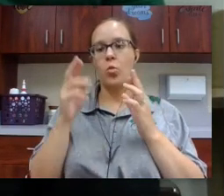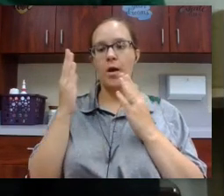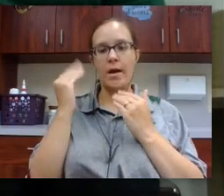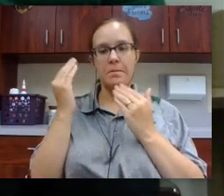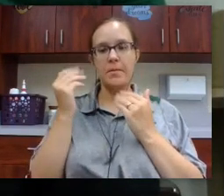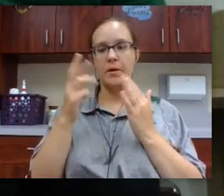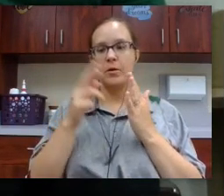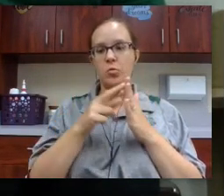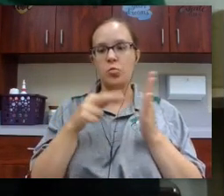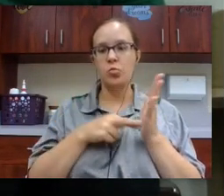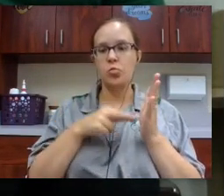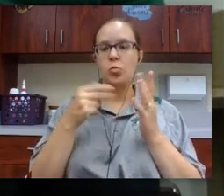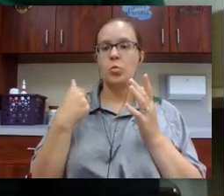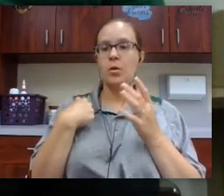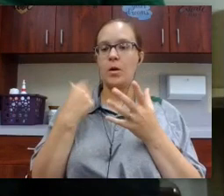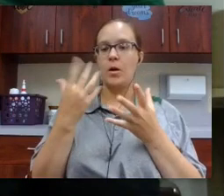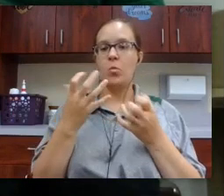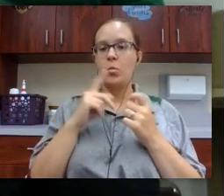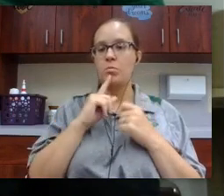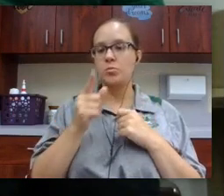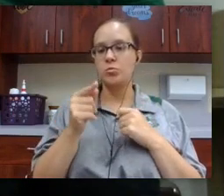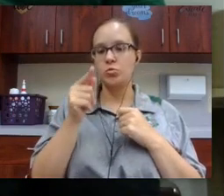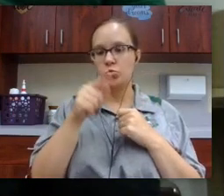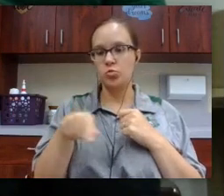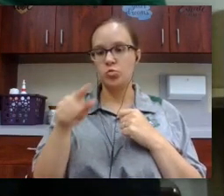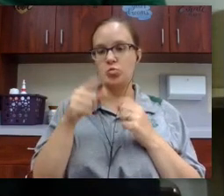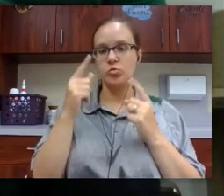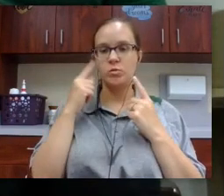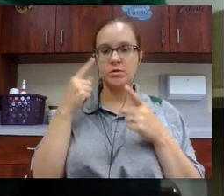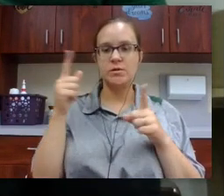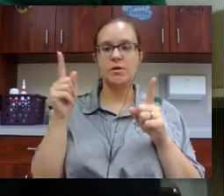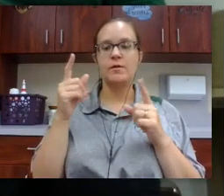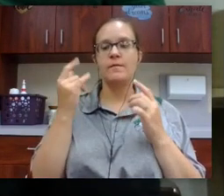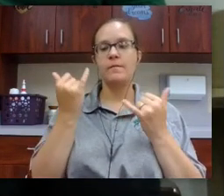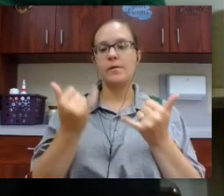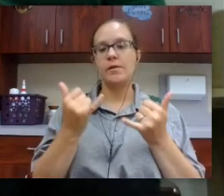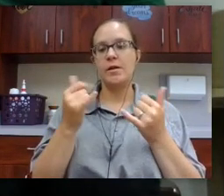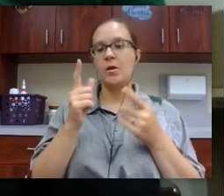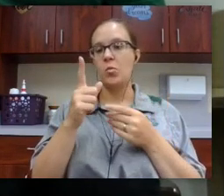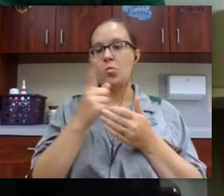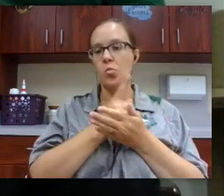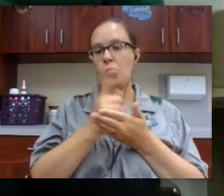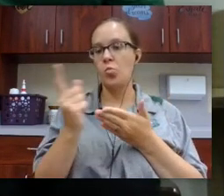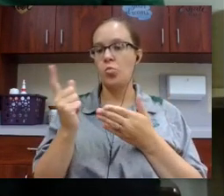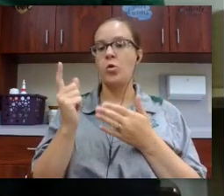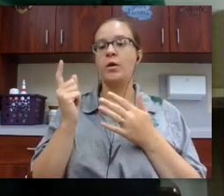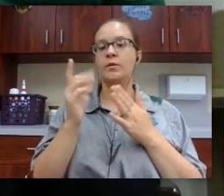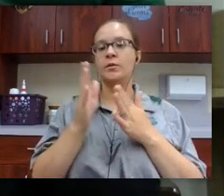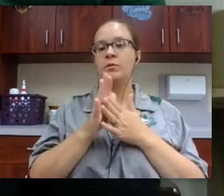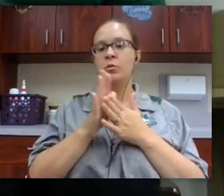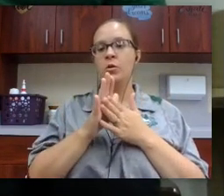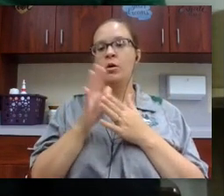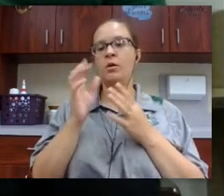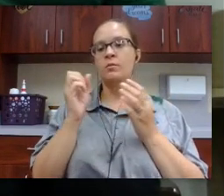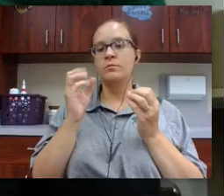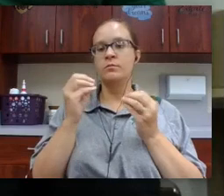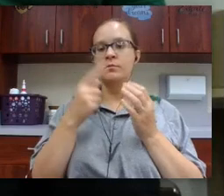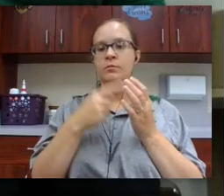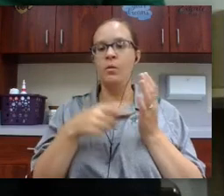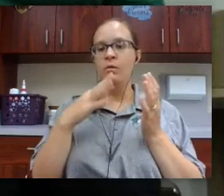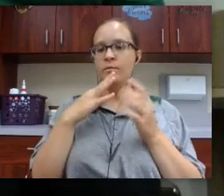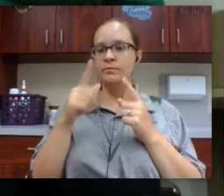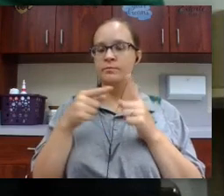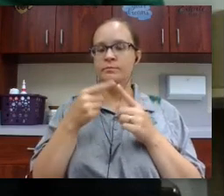make sure you are successful. We've been doing this now for a week, so I think what we're going to talk to you about today